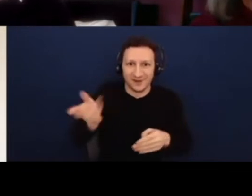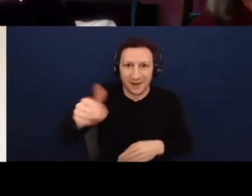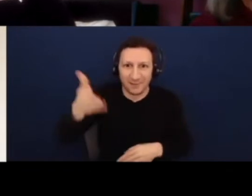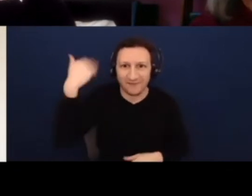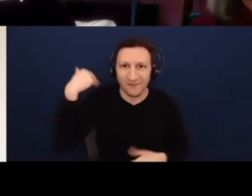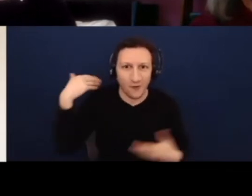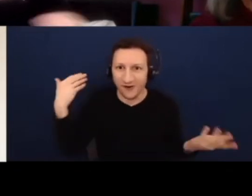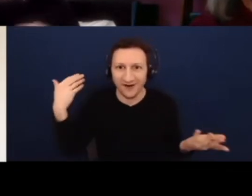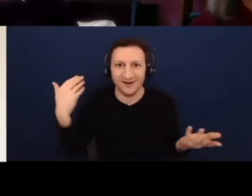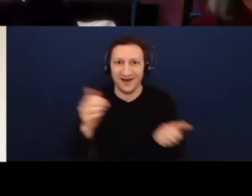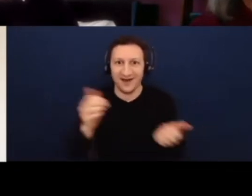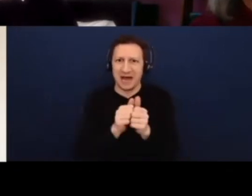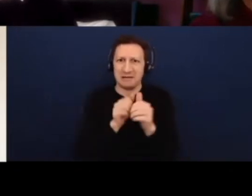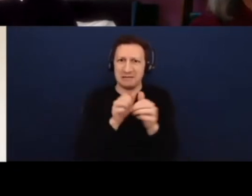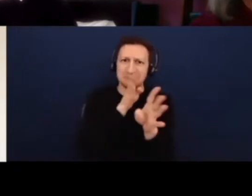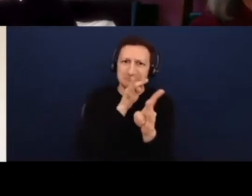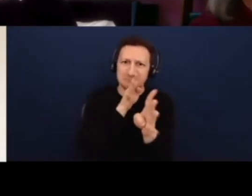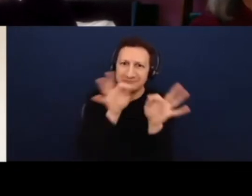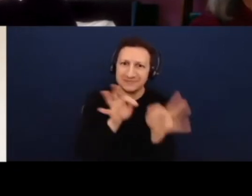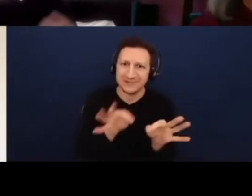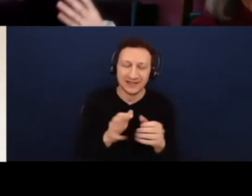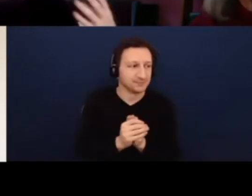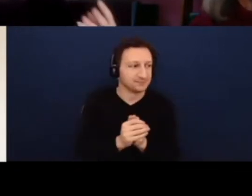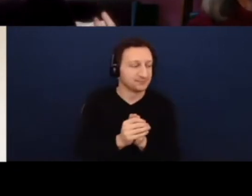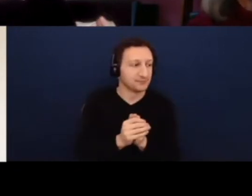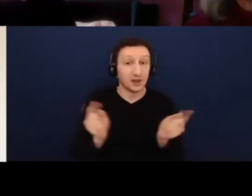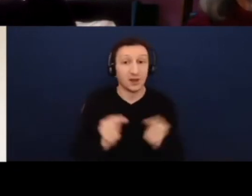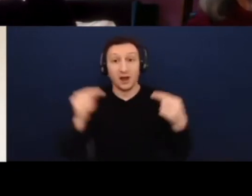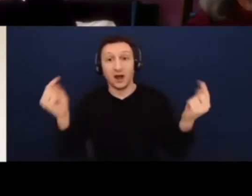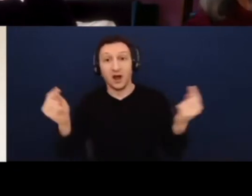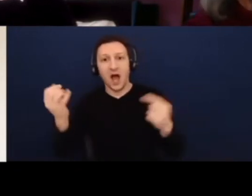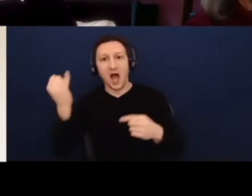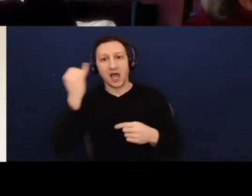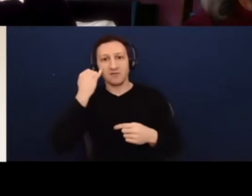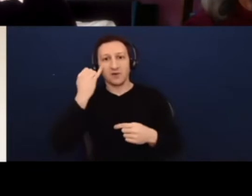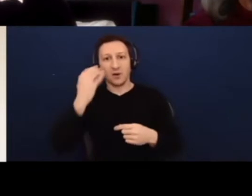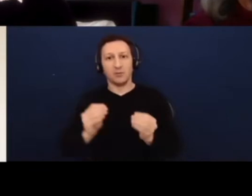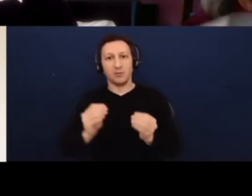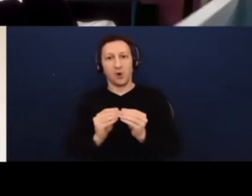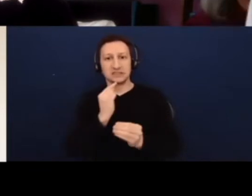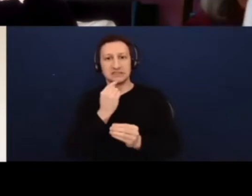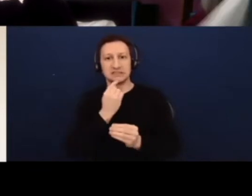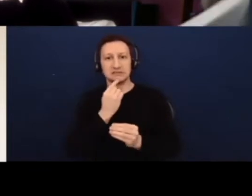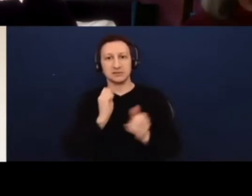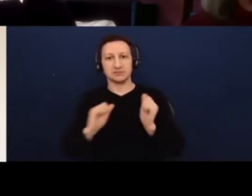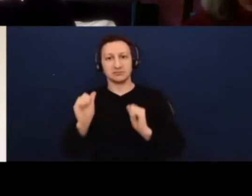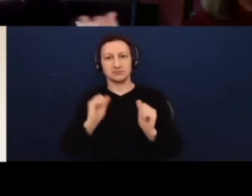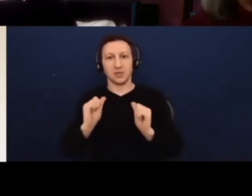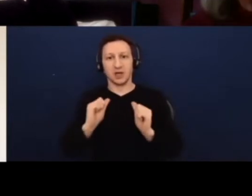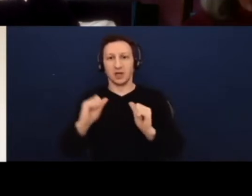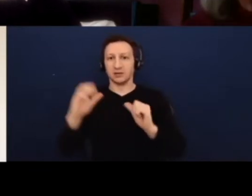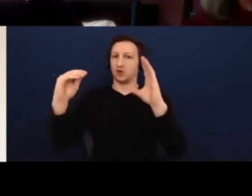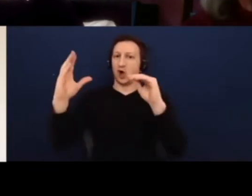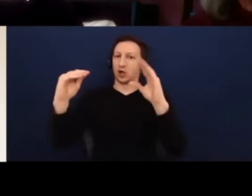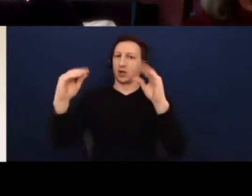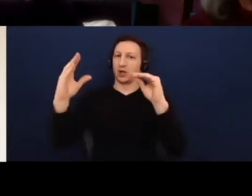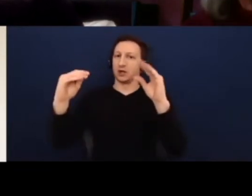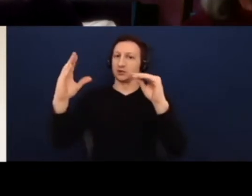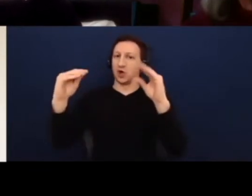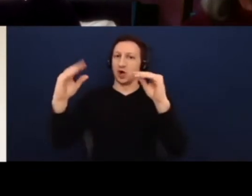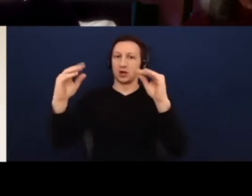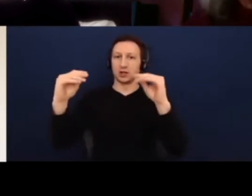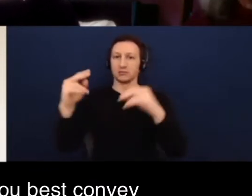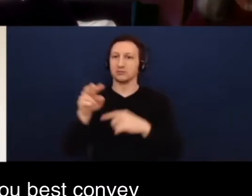way to describe, on the other end of that spectrum, for maybe a more cerebral drama where there's a lot of gazing and looking